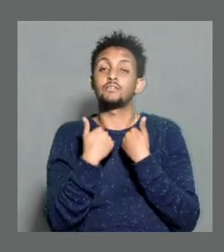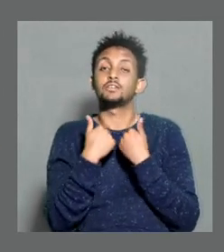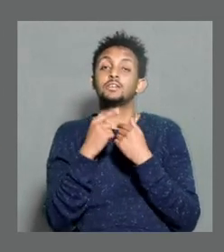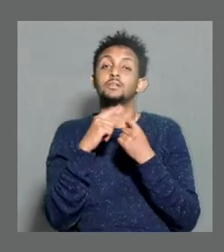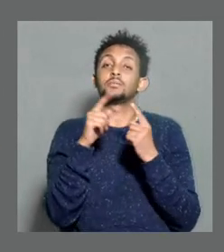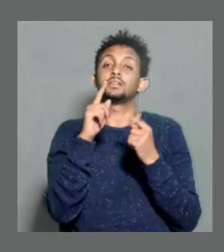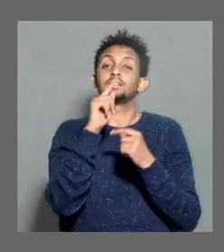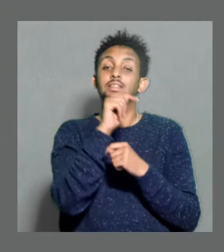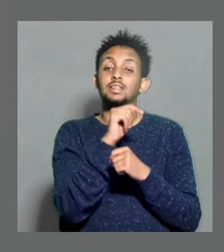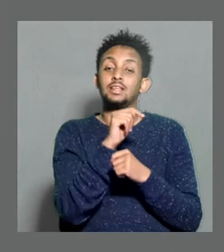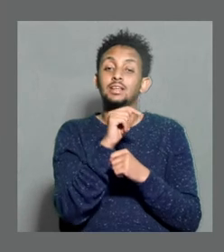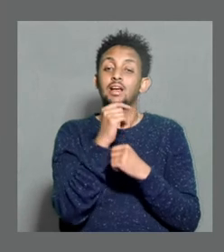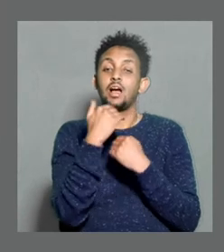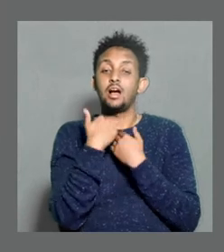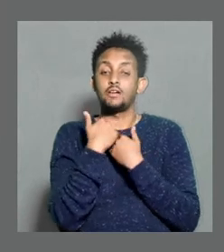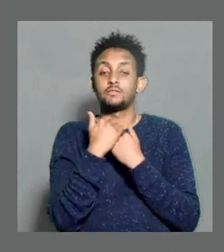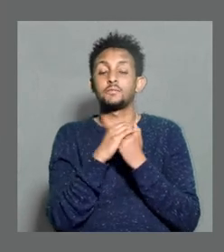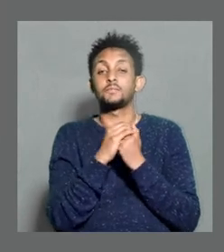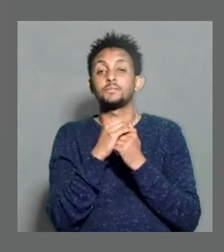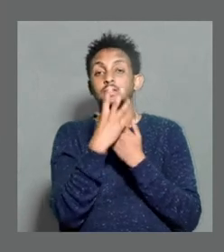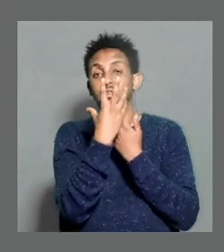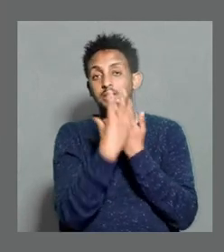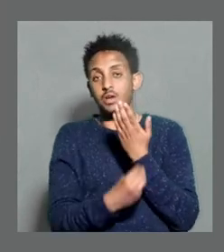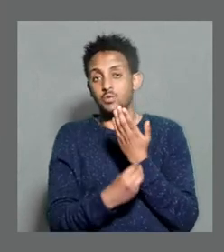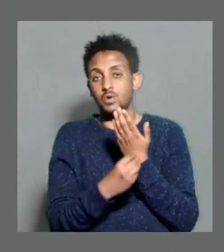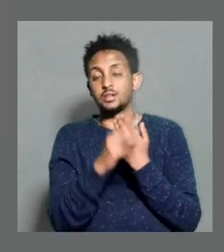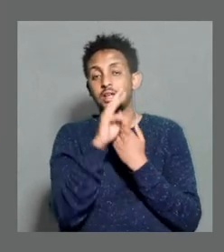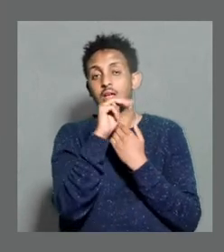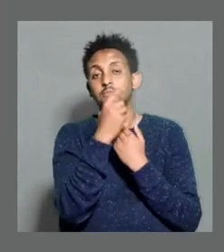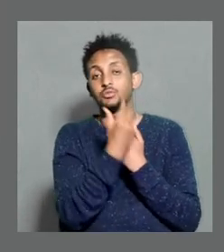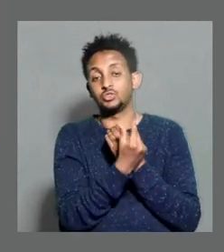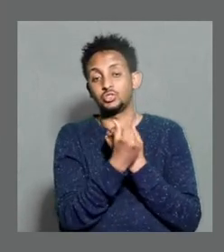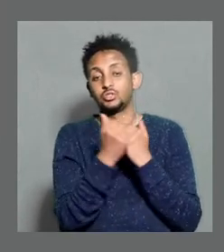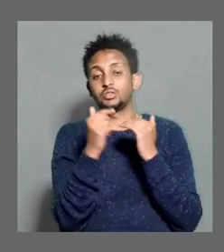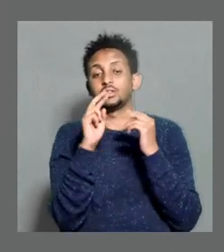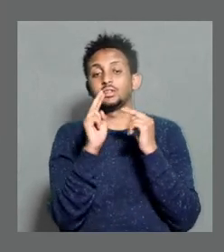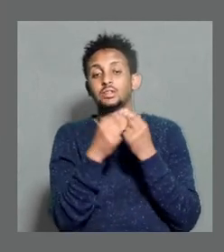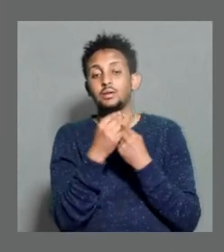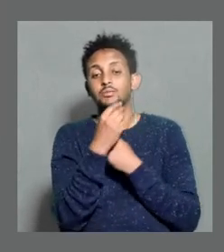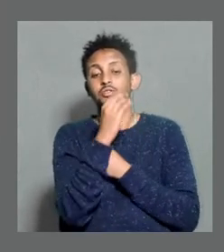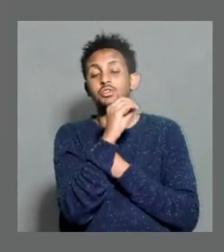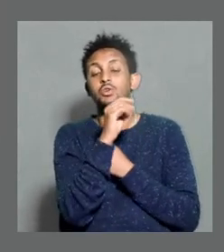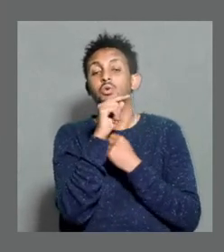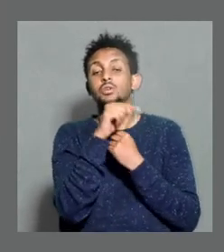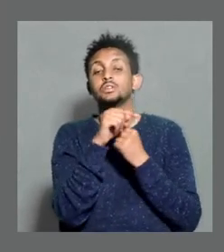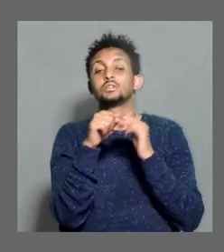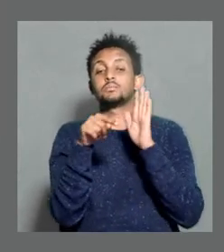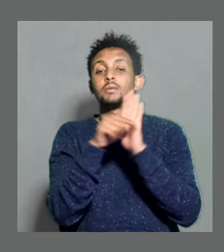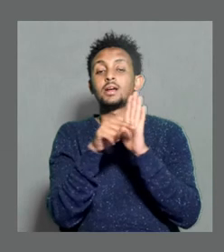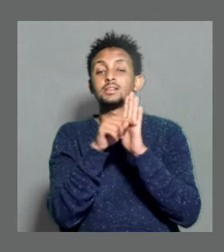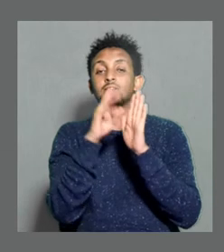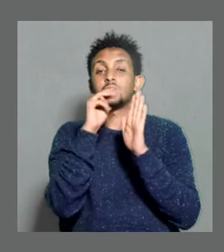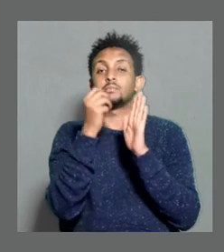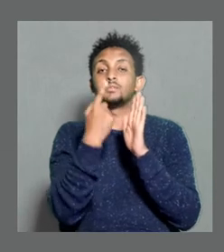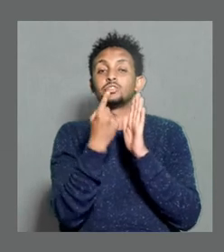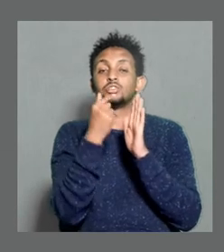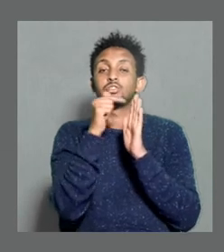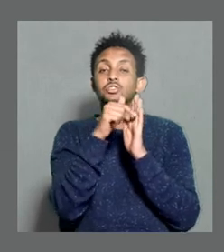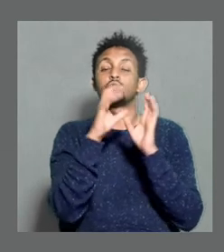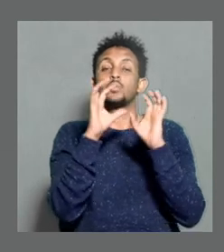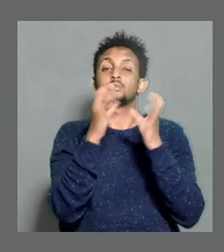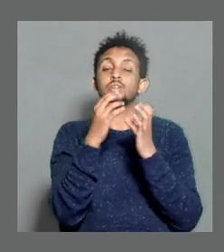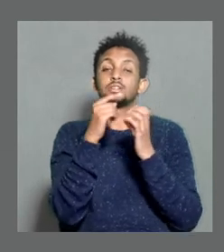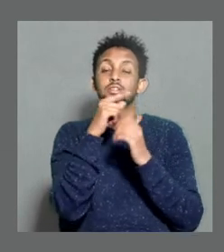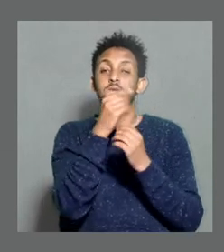So tension T downward is acting mg. Tension T minus mg is, since this object